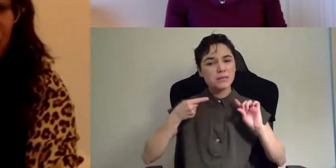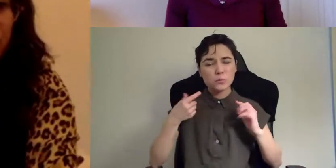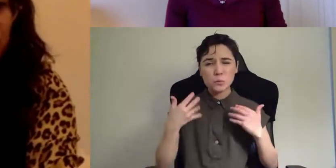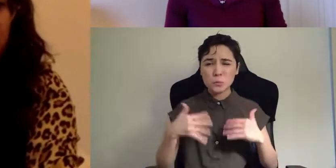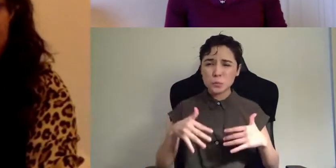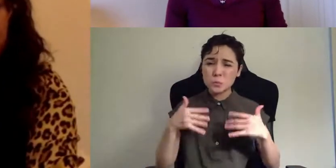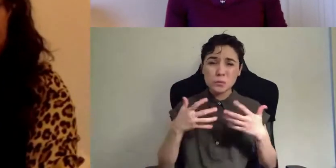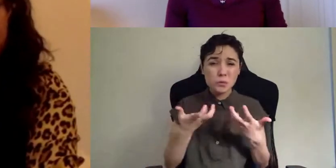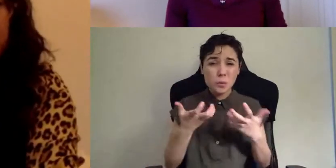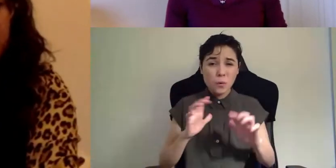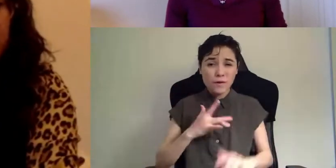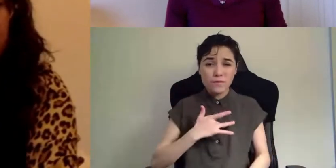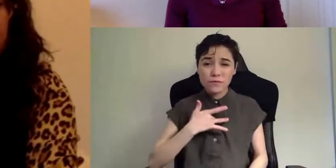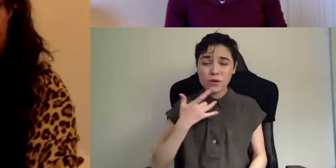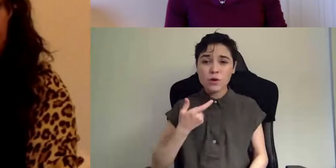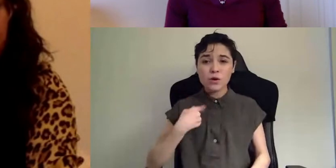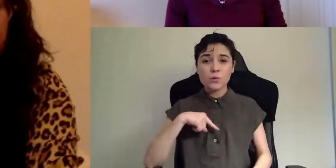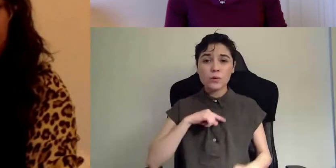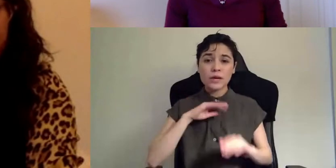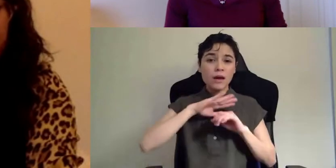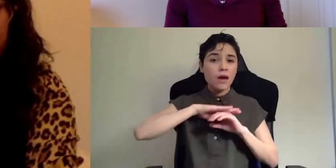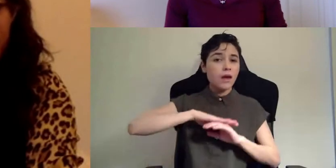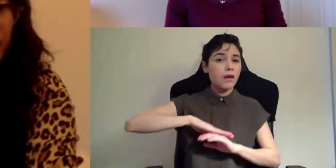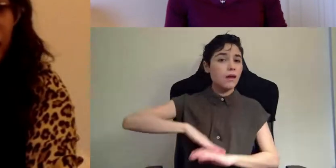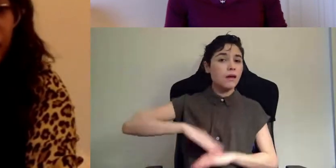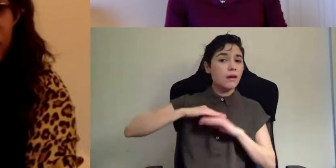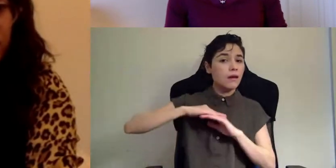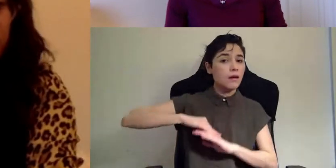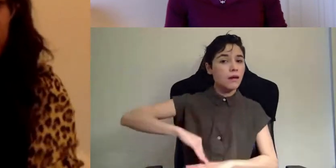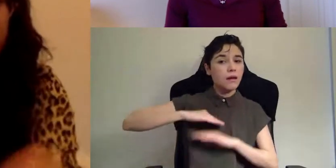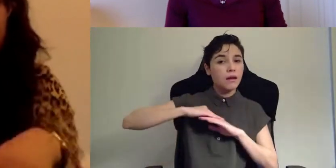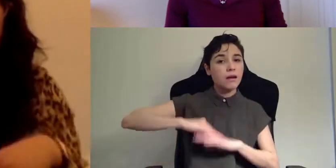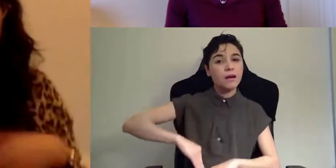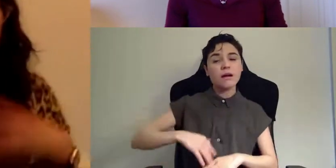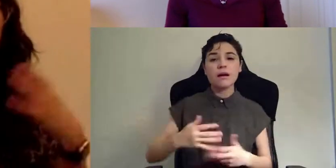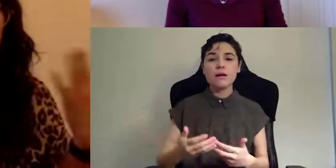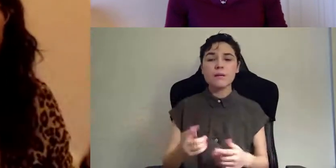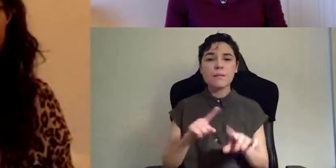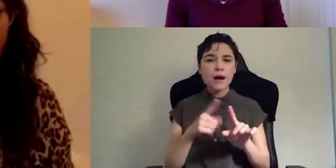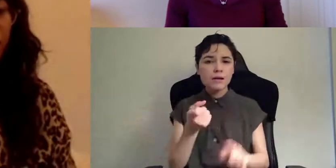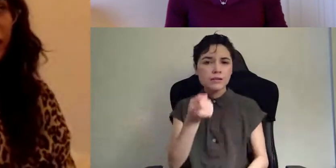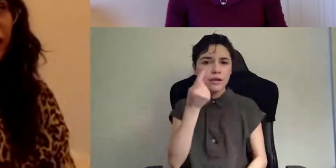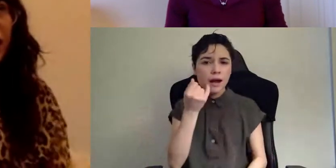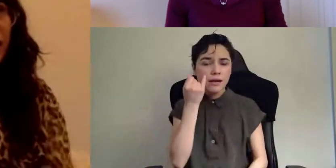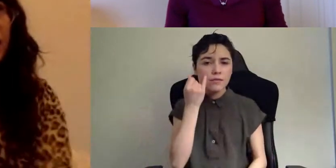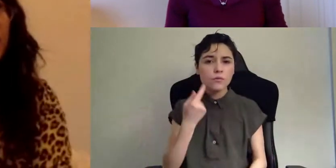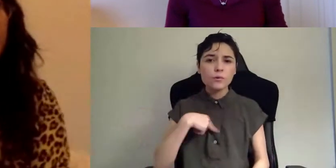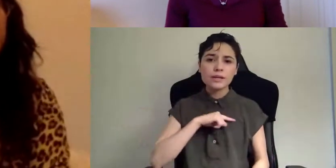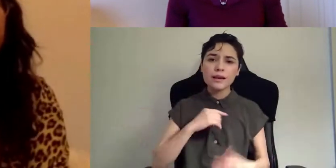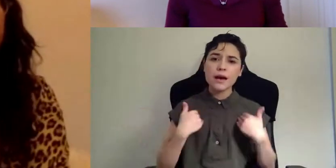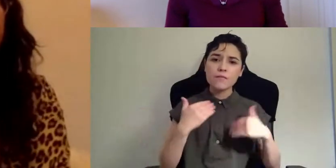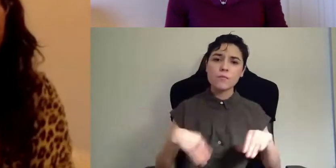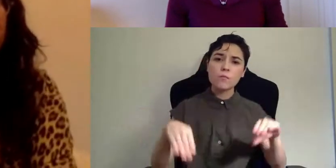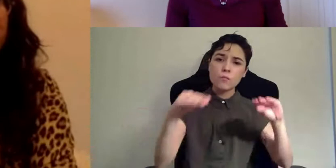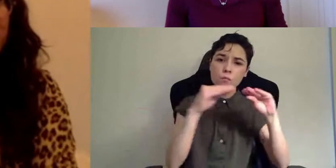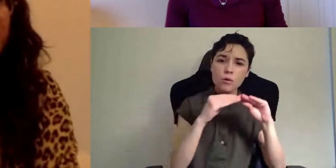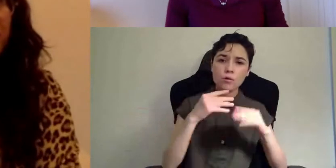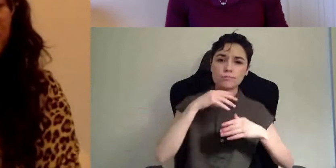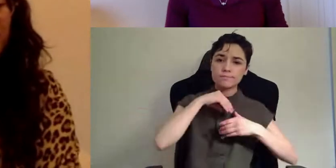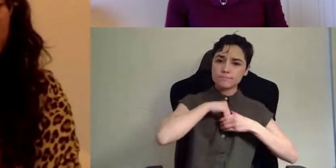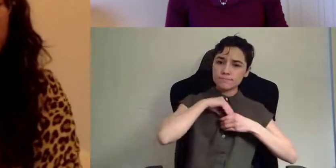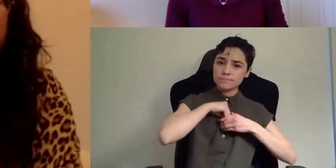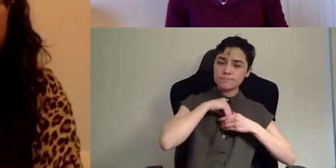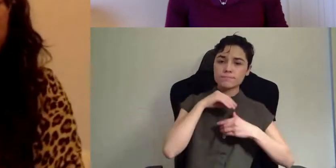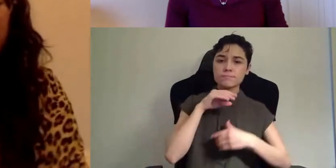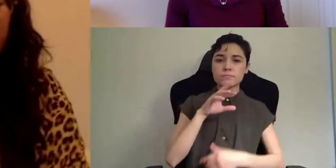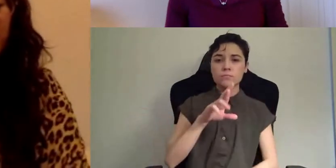the more internal resources that we can build, and I'm always saying like internal, so like the more that we can,